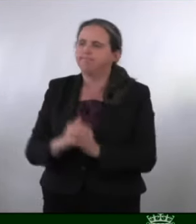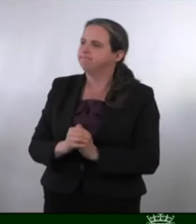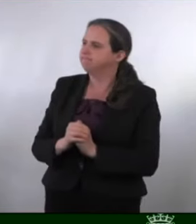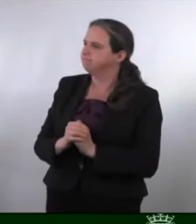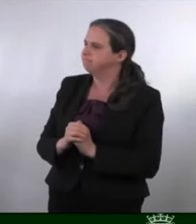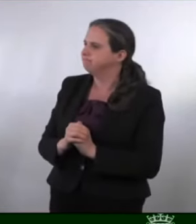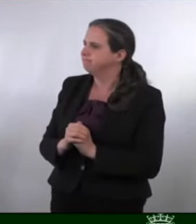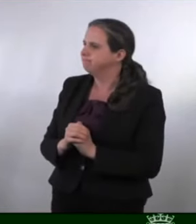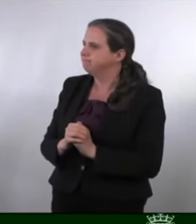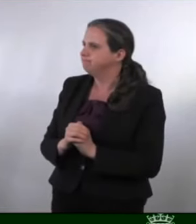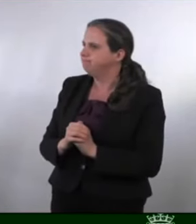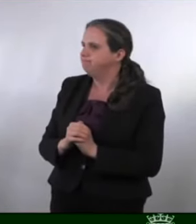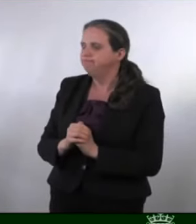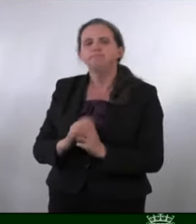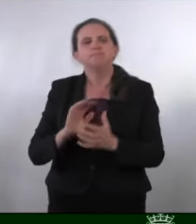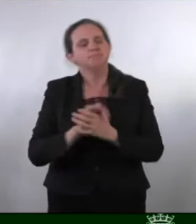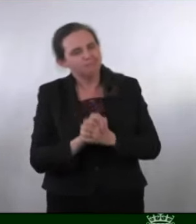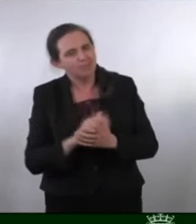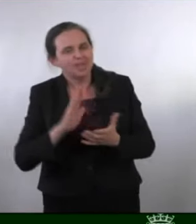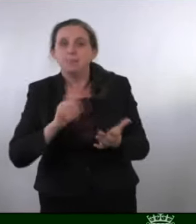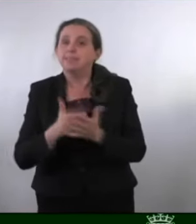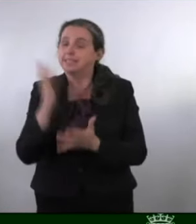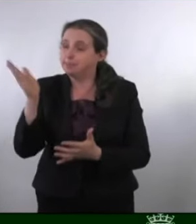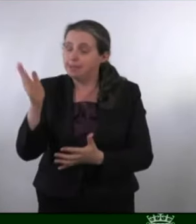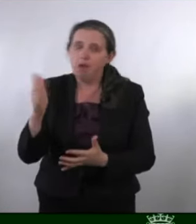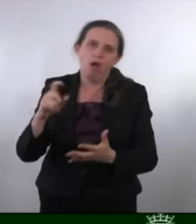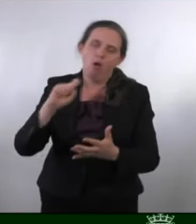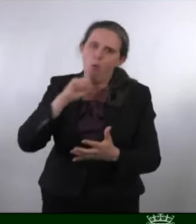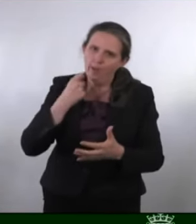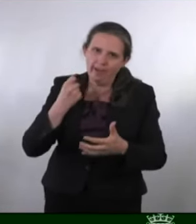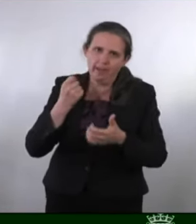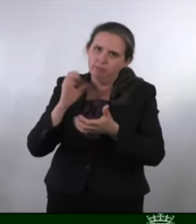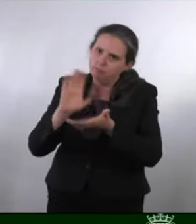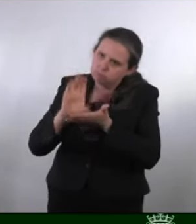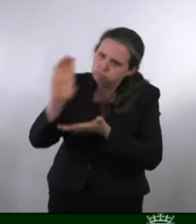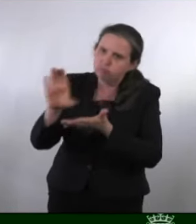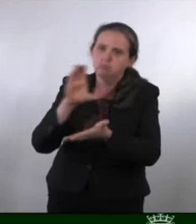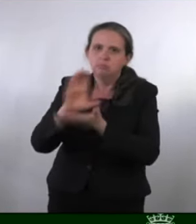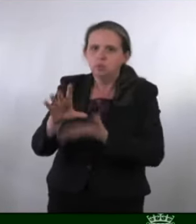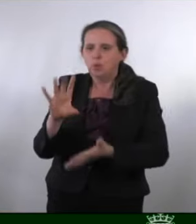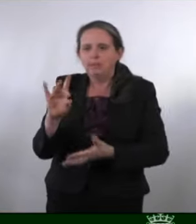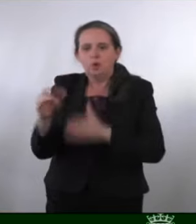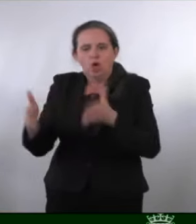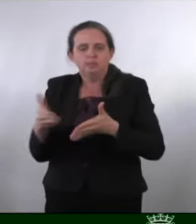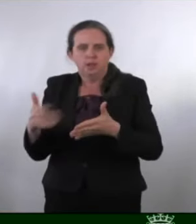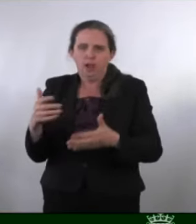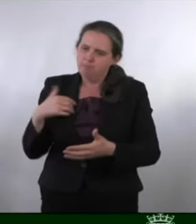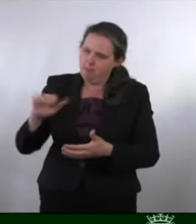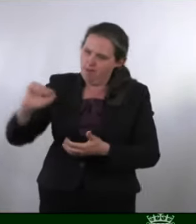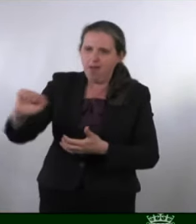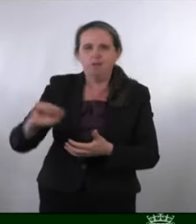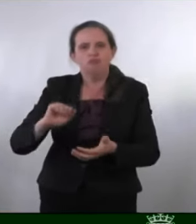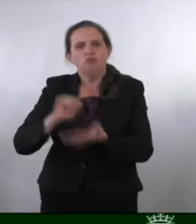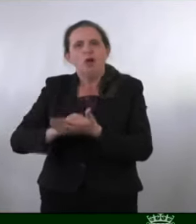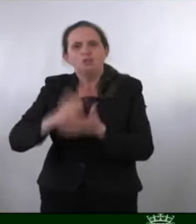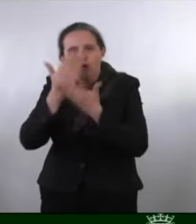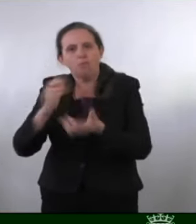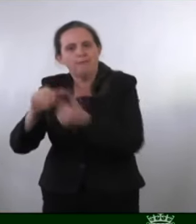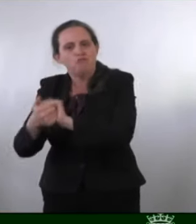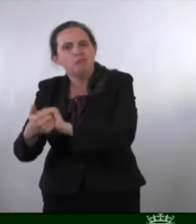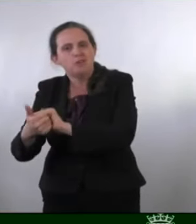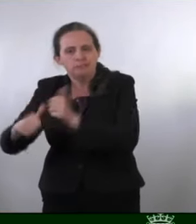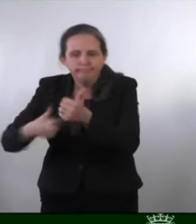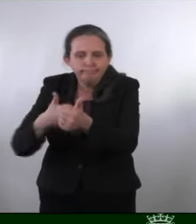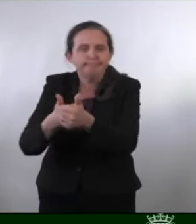Hospital, and I know that my honourable friend supports Ipswich Hospital very strongly indeed. And I'm glad that